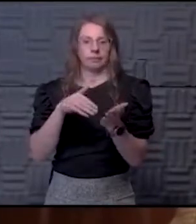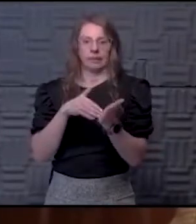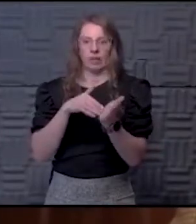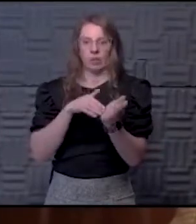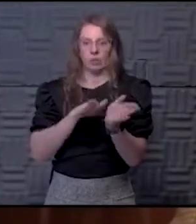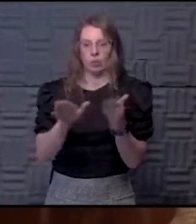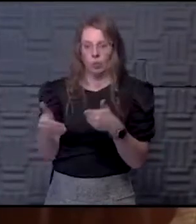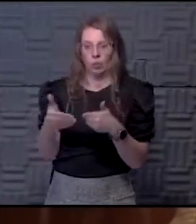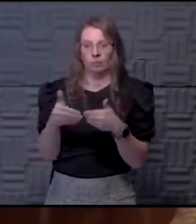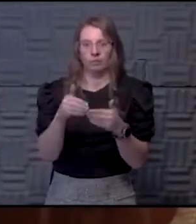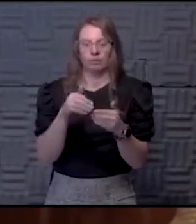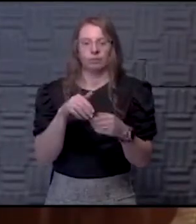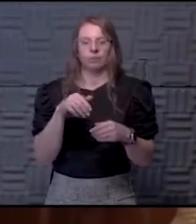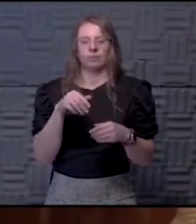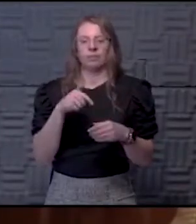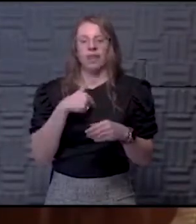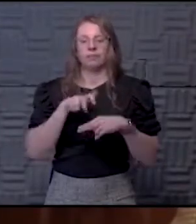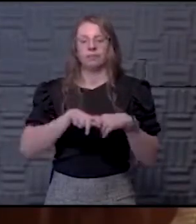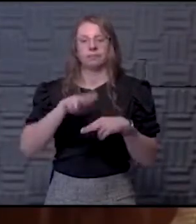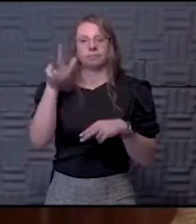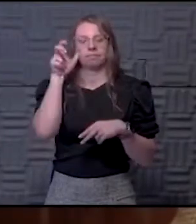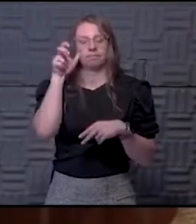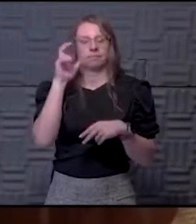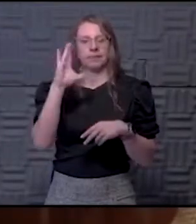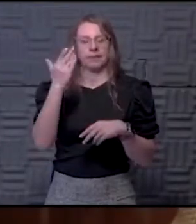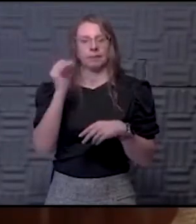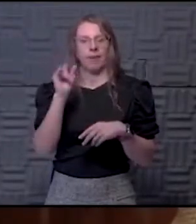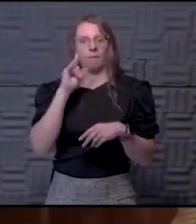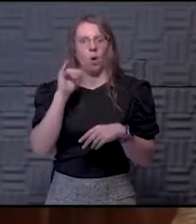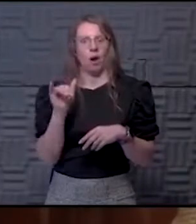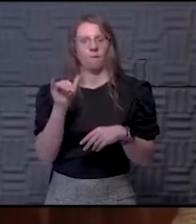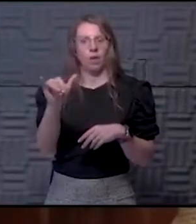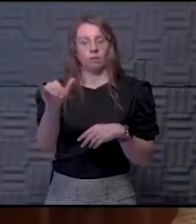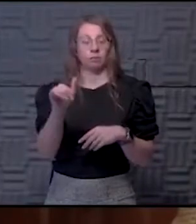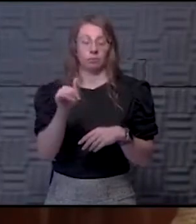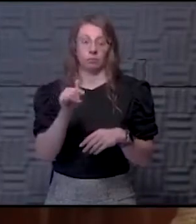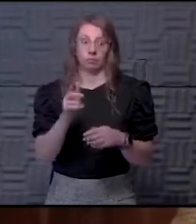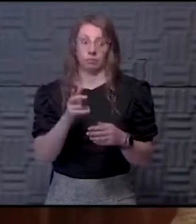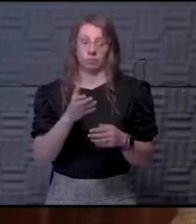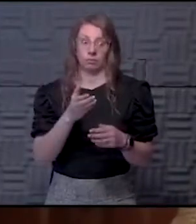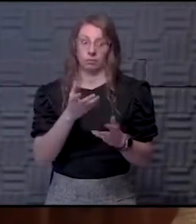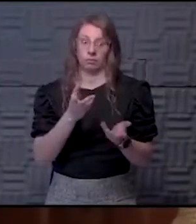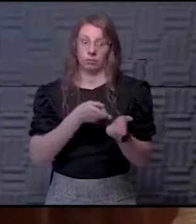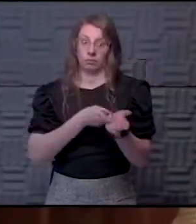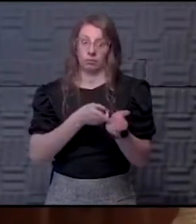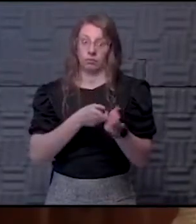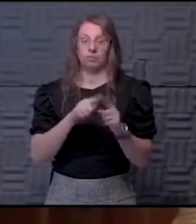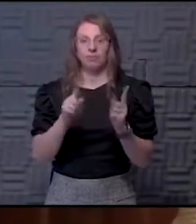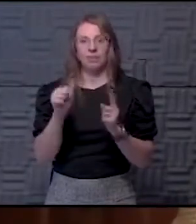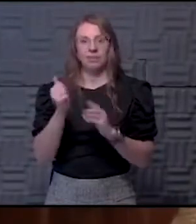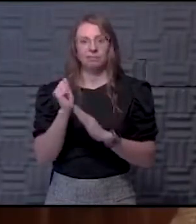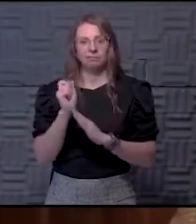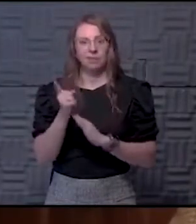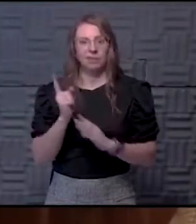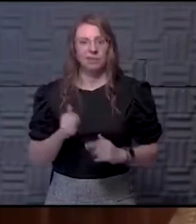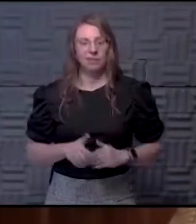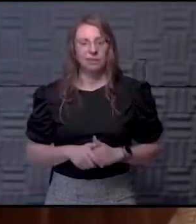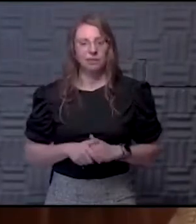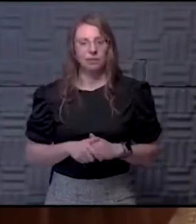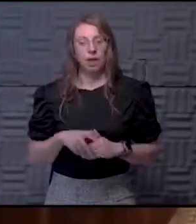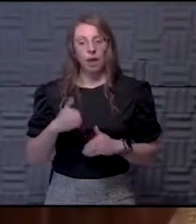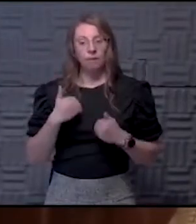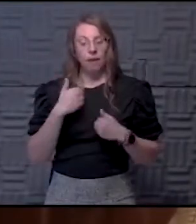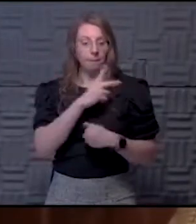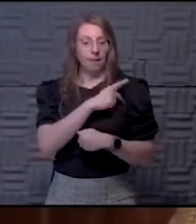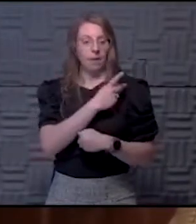listened, and sometimes it seems forever, I will admit, but it's 10 minutes. And I've had